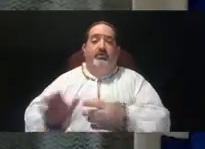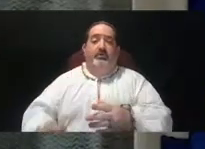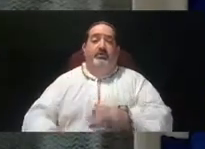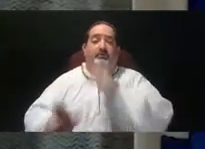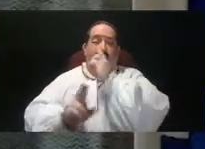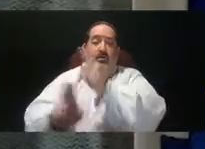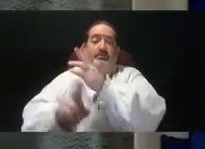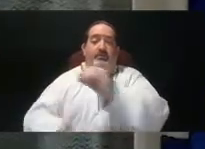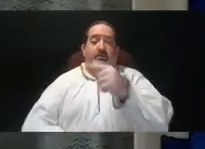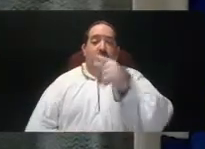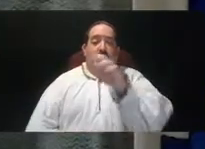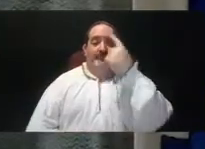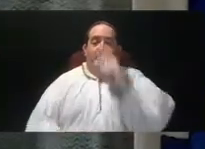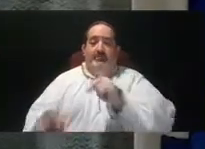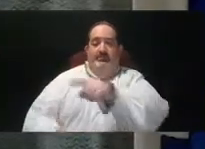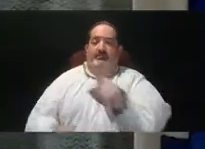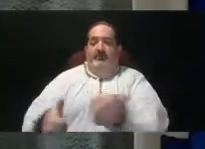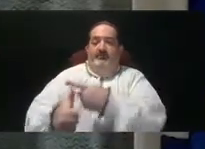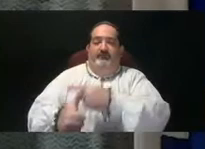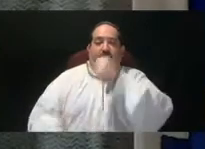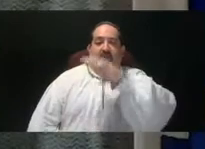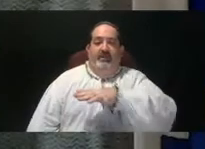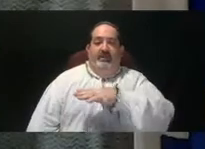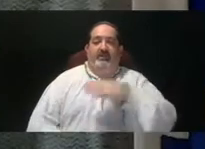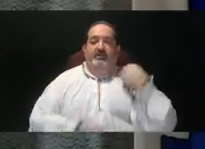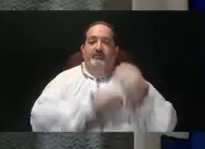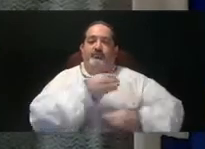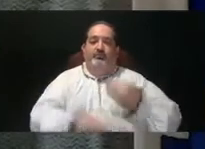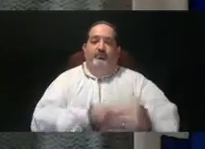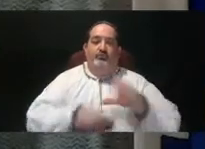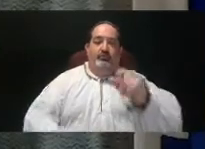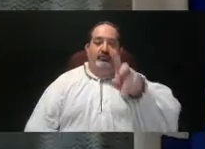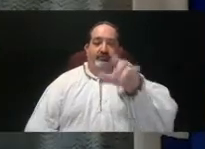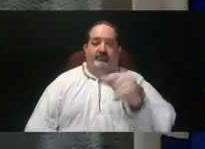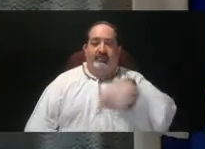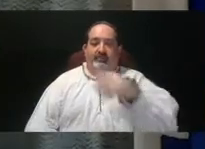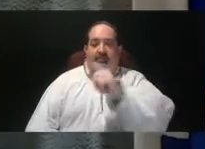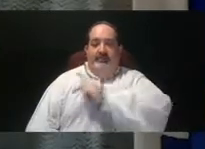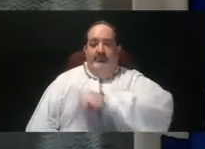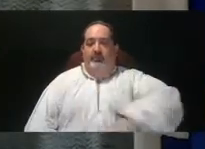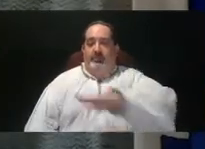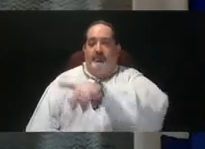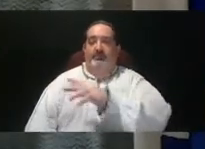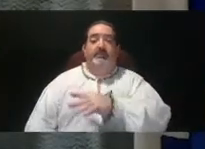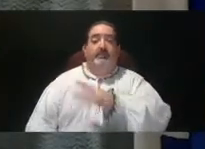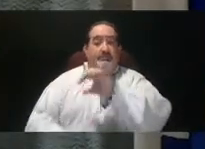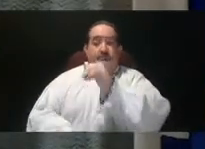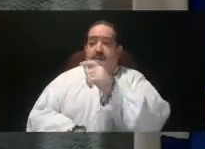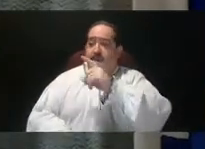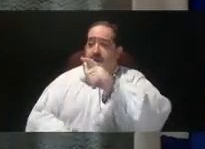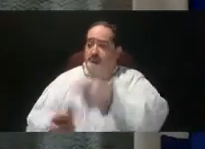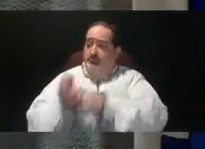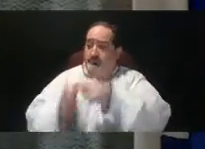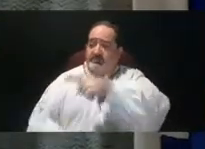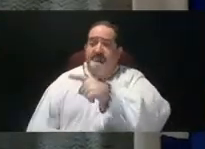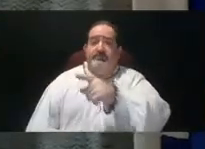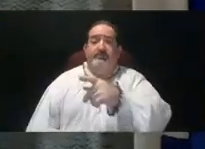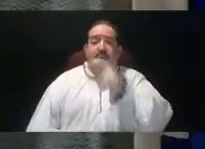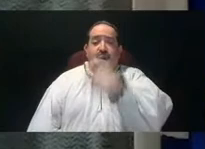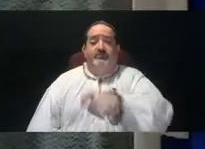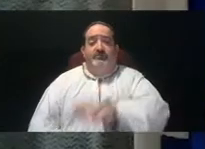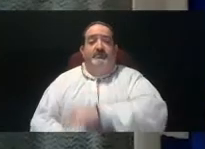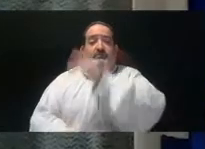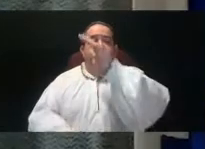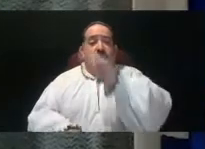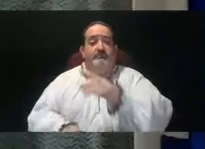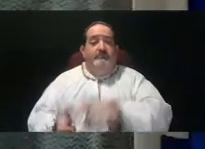is, therefore, First Lady of Courtesy in the realm, and it is thus fitting that she should, from time to time, find means